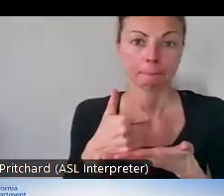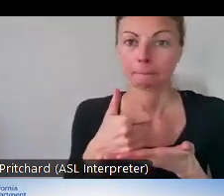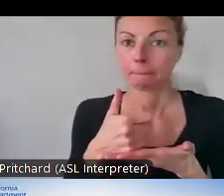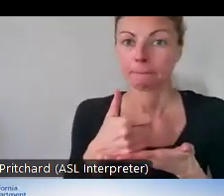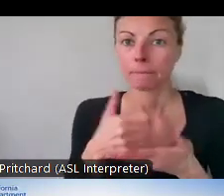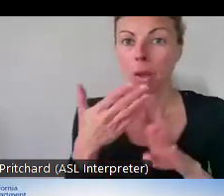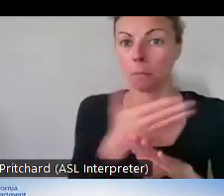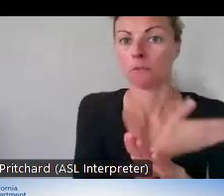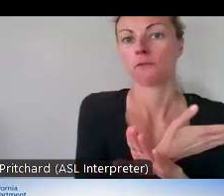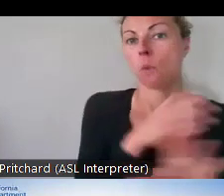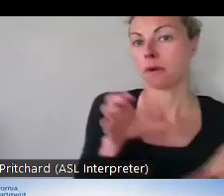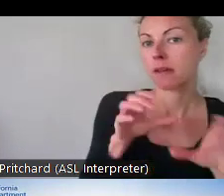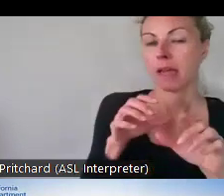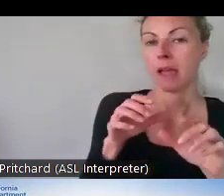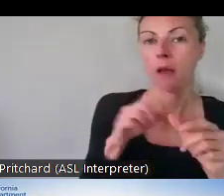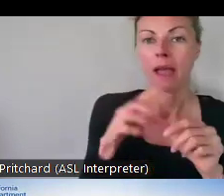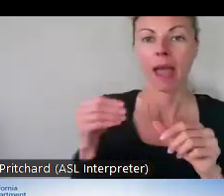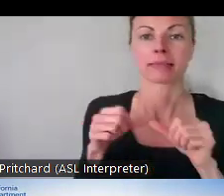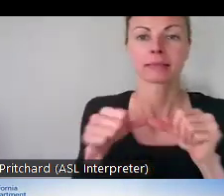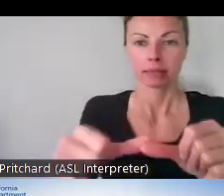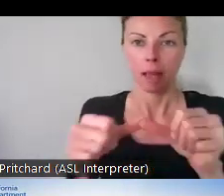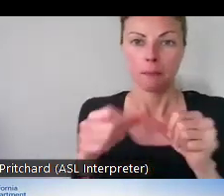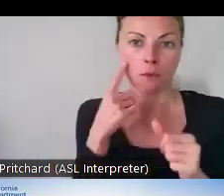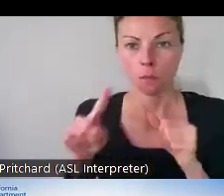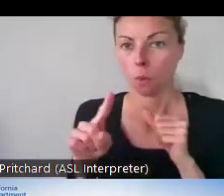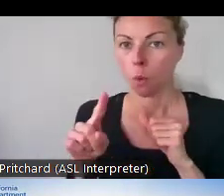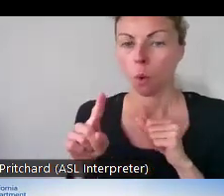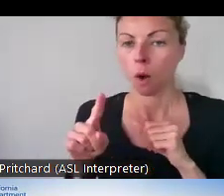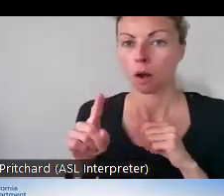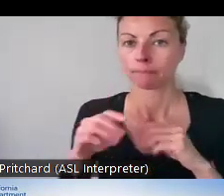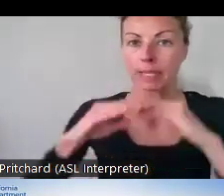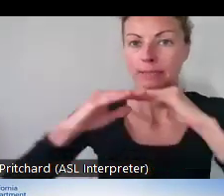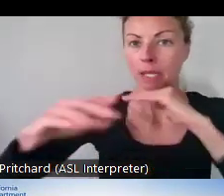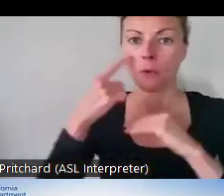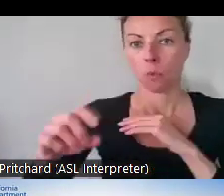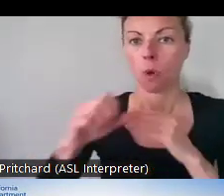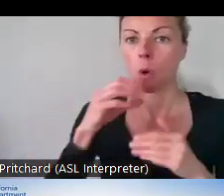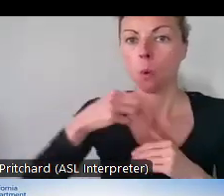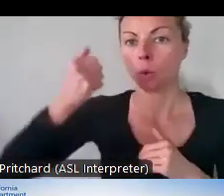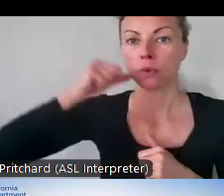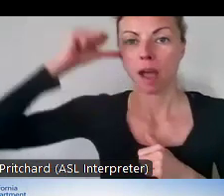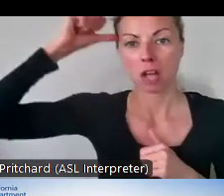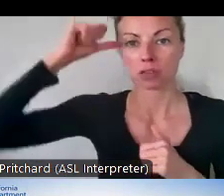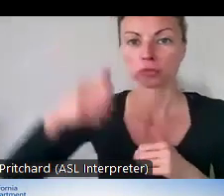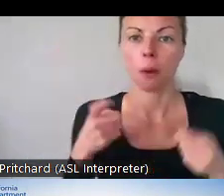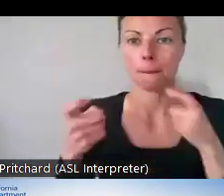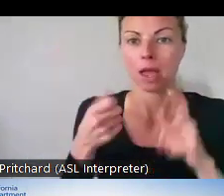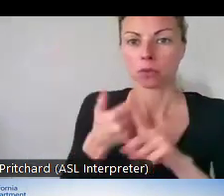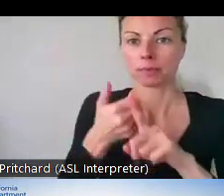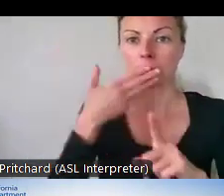preemptive as well as stabilizing for our older adults to be able to manage better in the community.